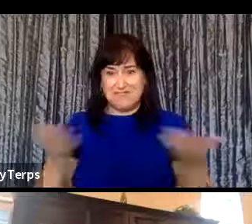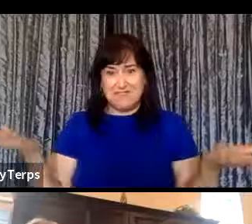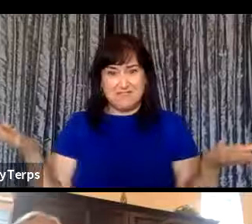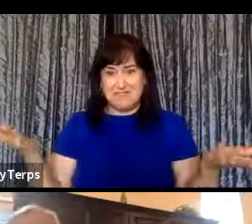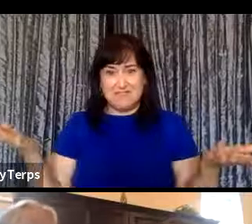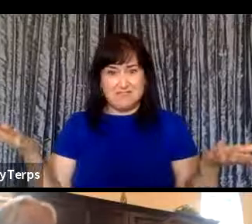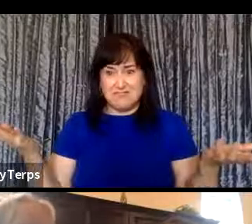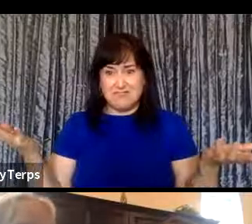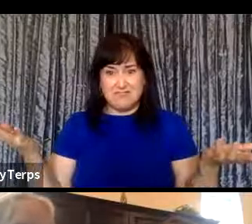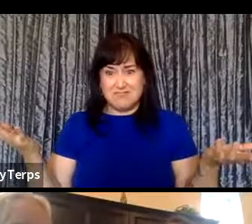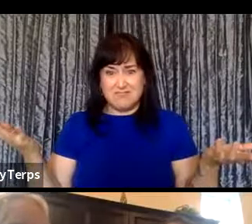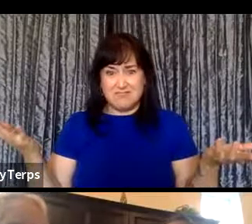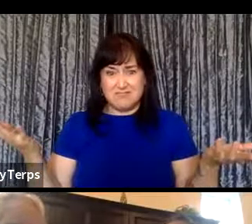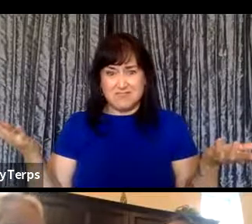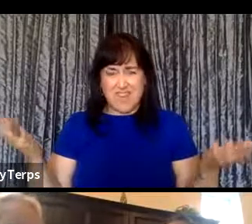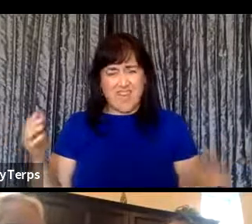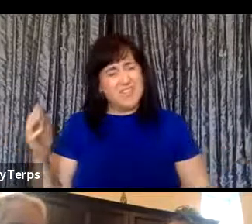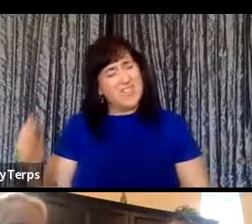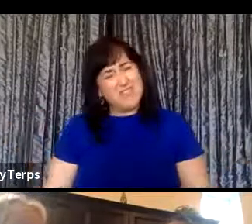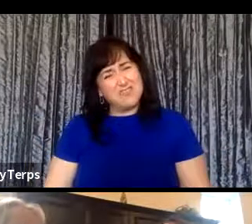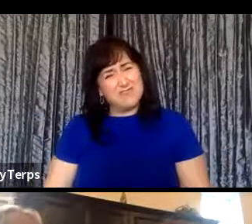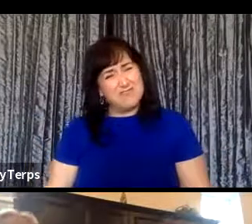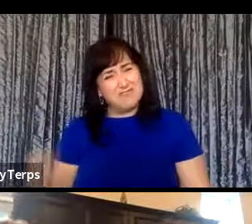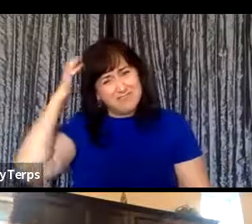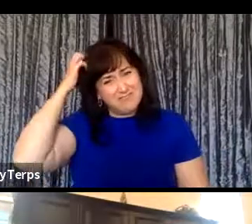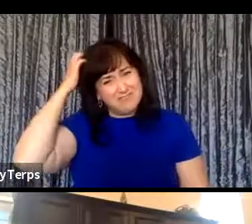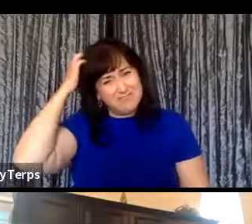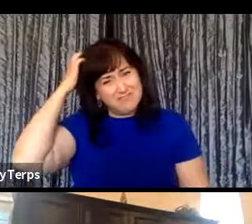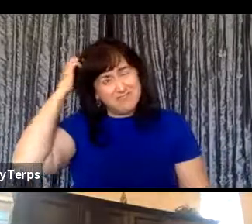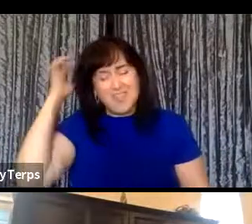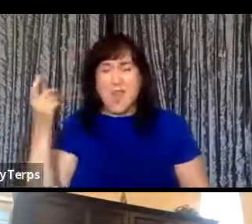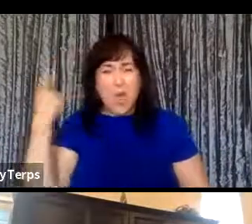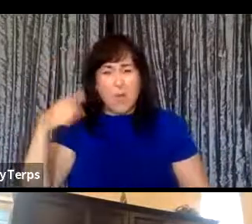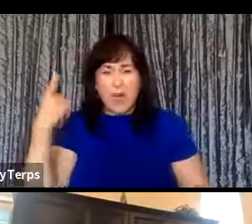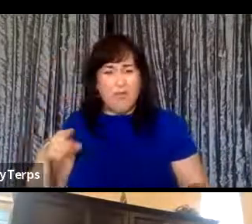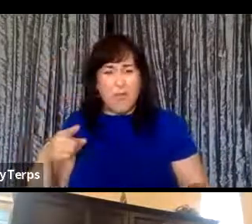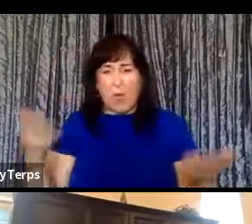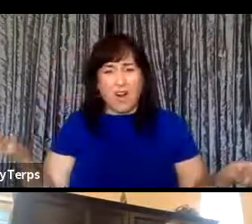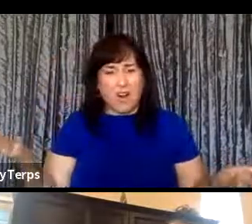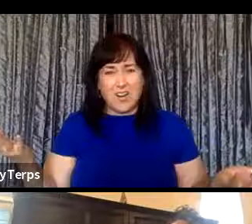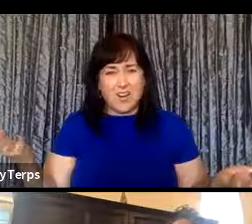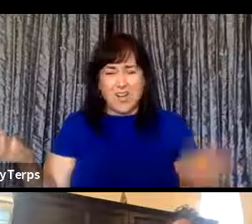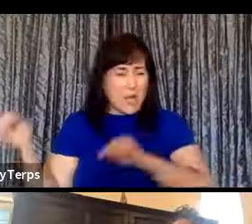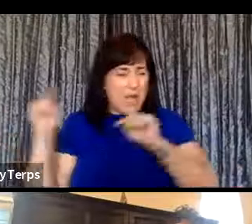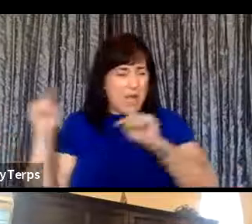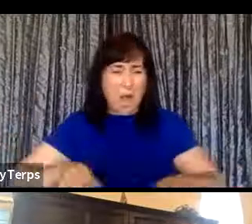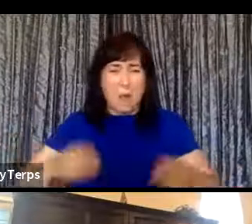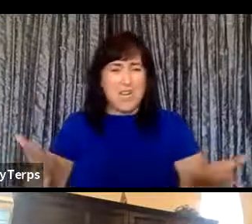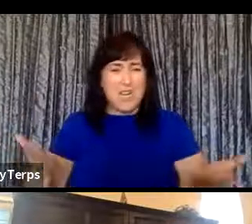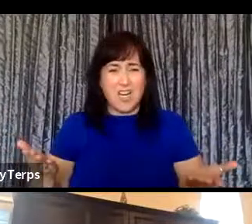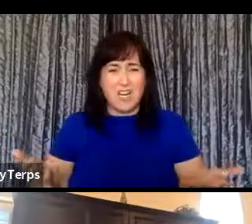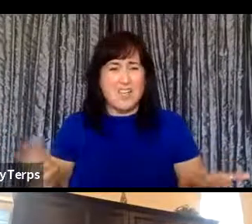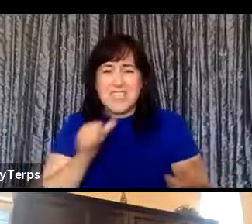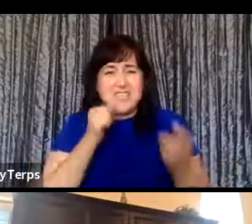whatsoever. And you're constantly wondering right now, why did we book this with GISH? Why did we come here in the first place? Because this is not particularly